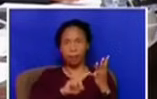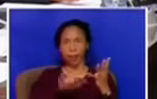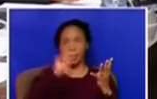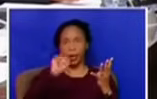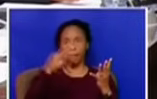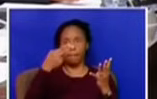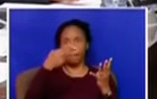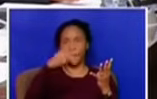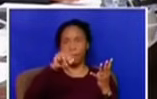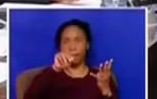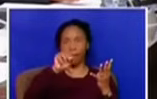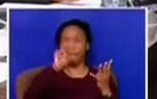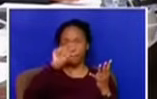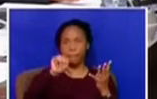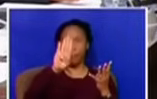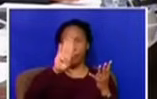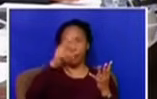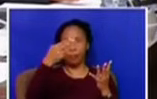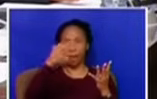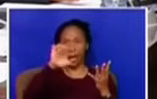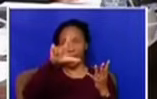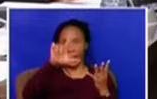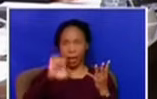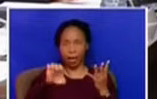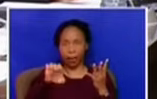Mbele Hazel Tombentle,